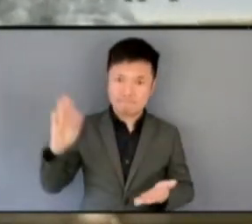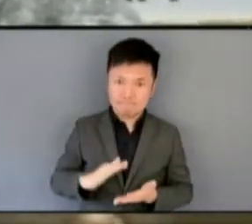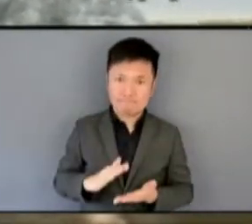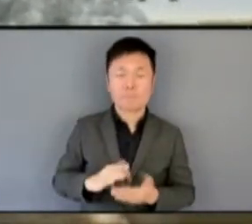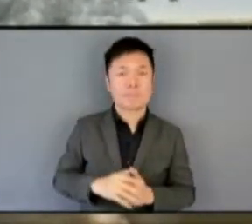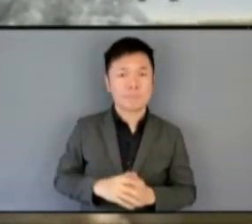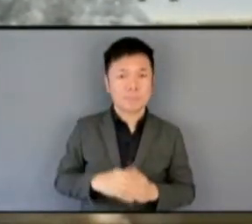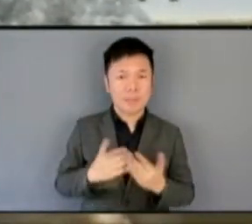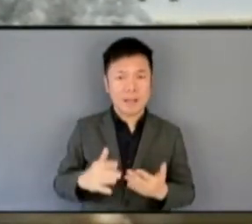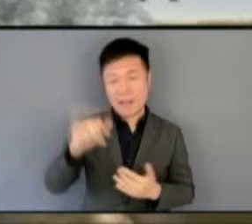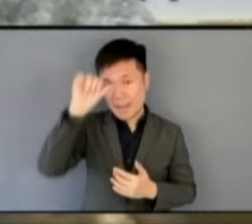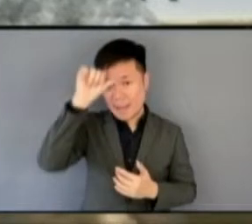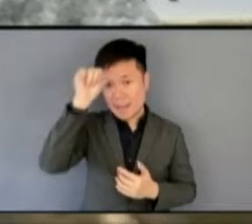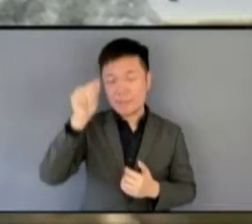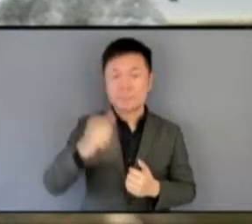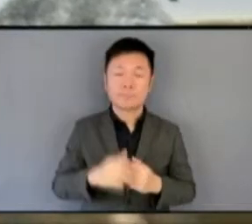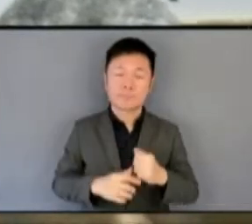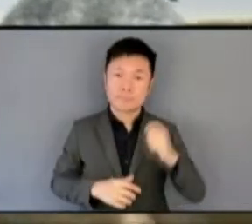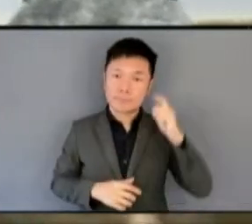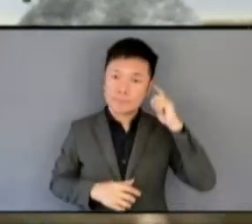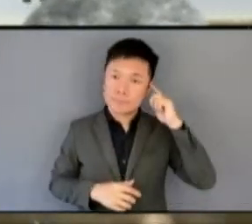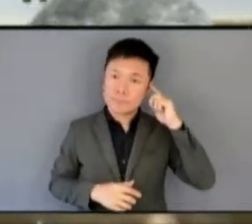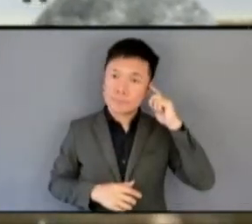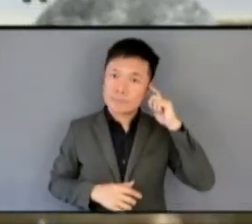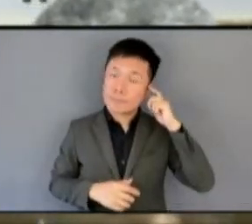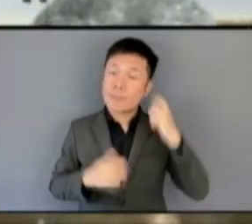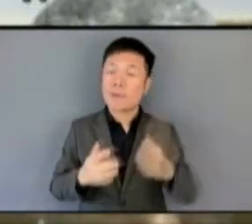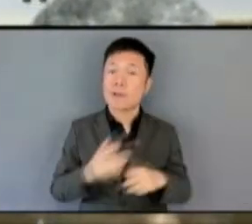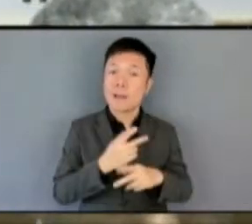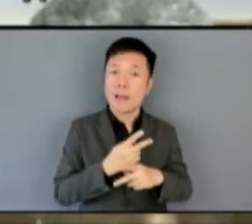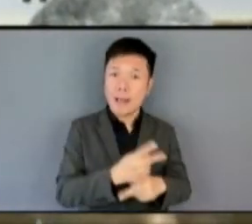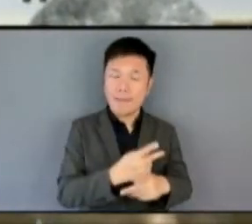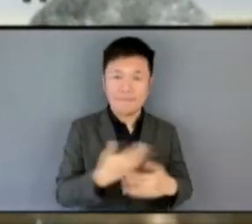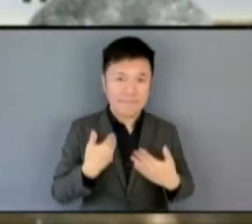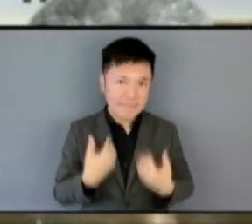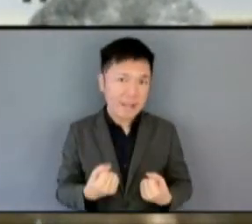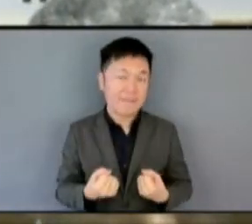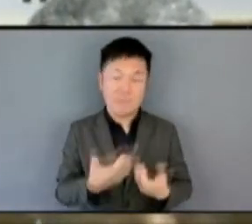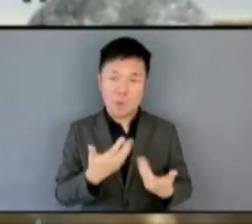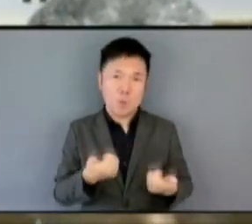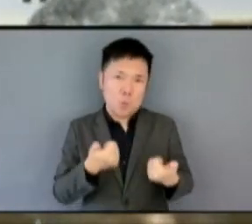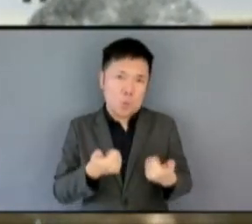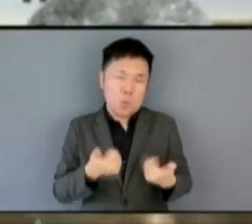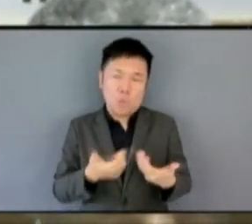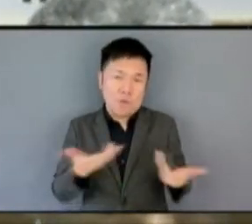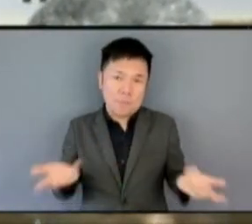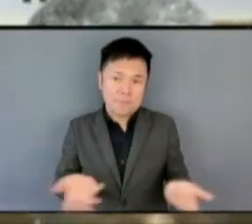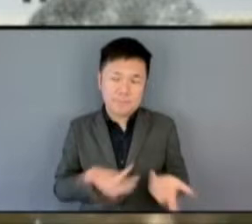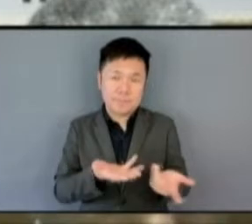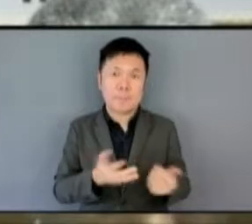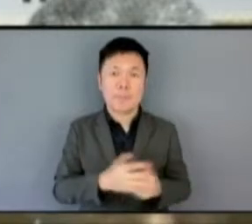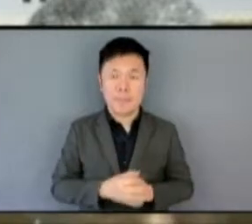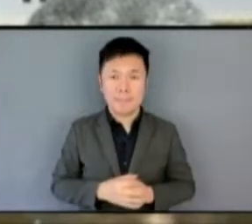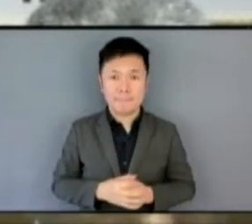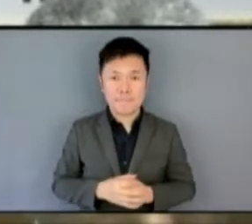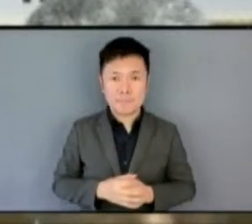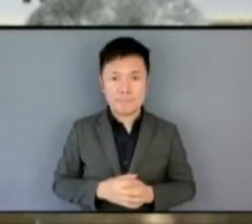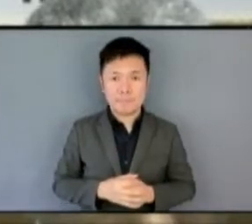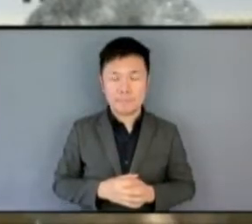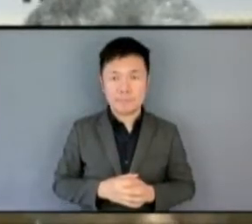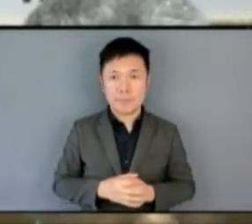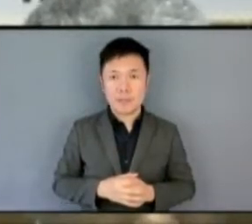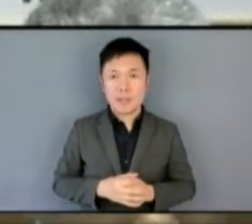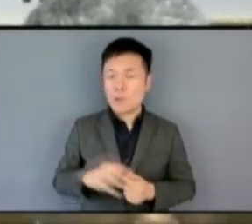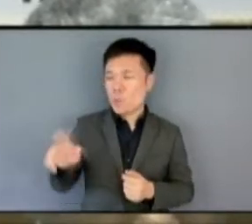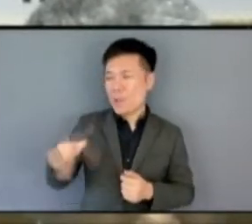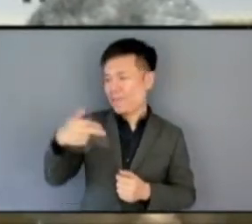has a robust frontline healthcare infrastructure in place, instituted through the ASHA,